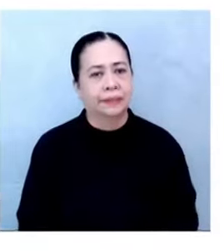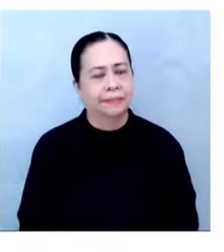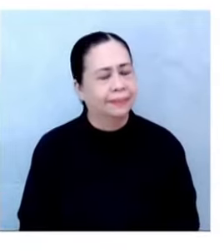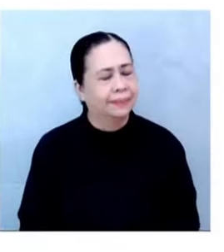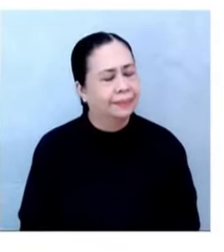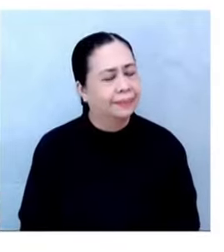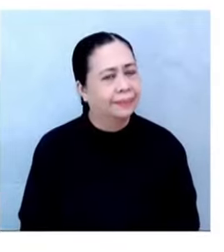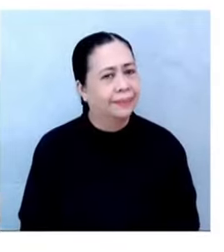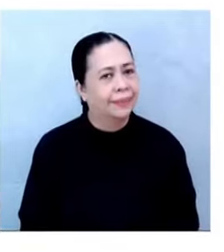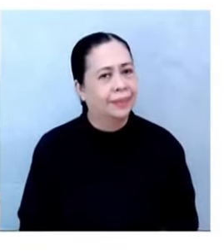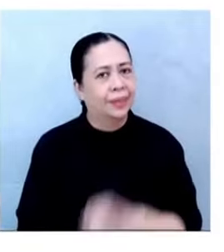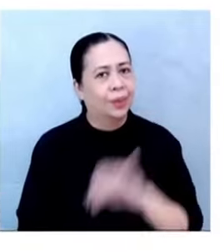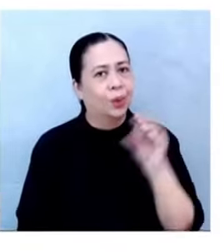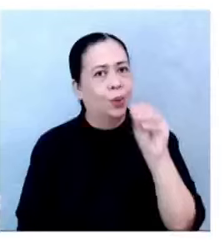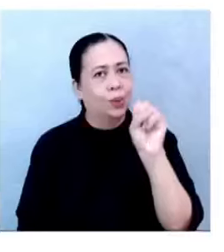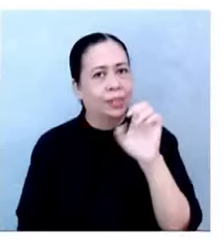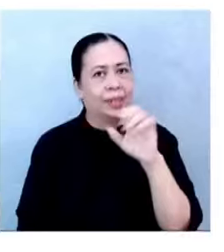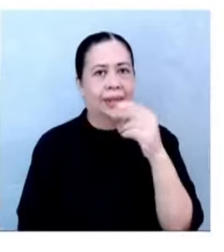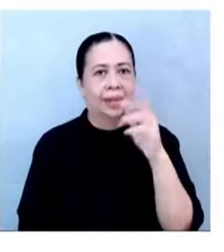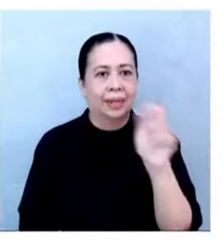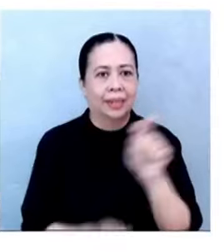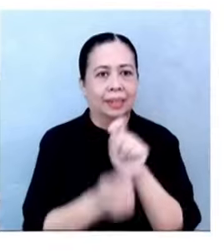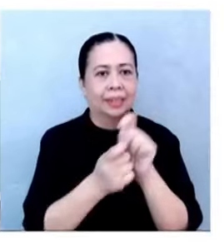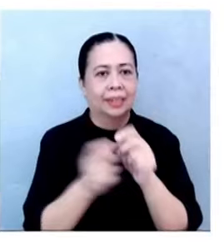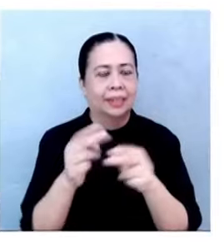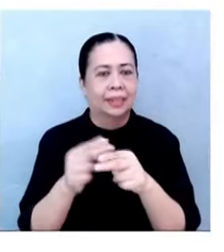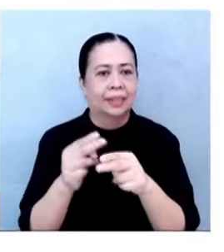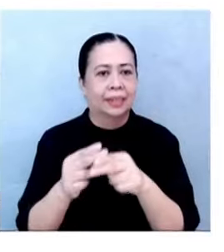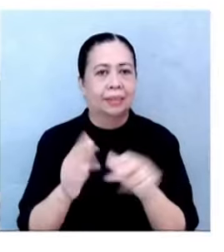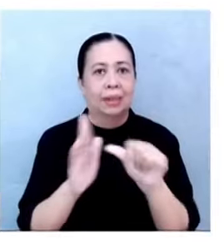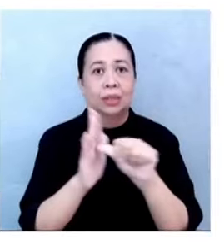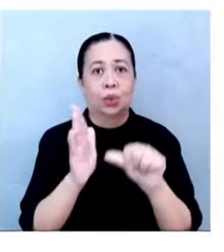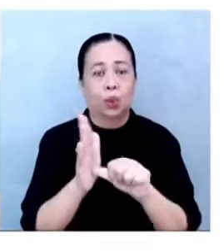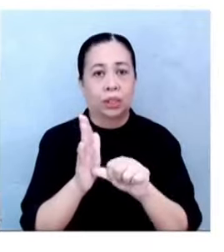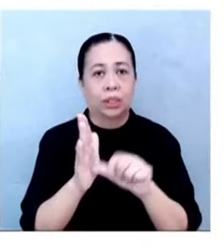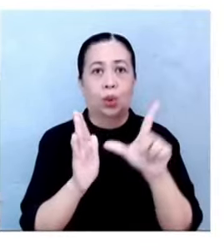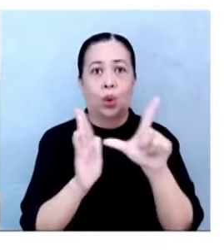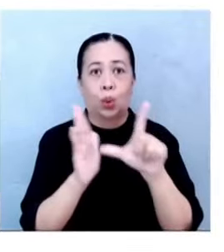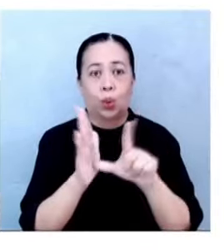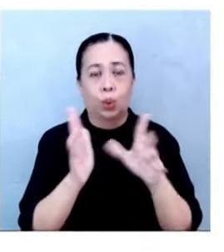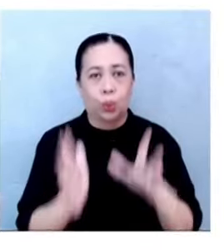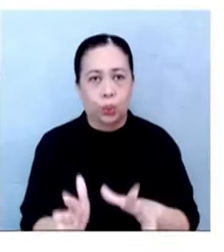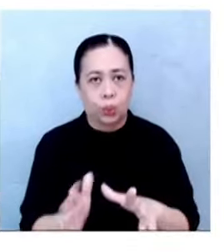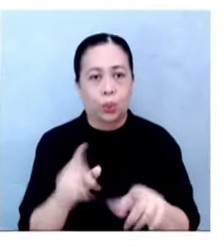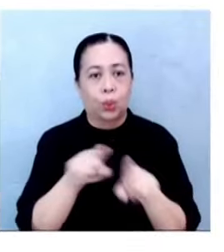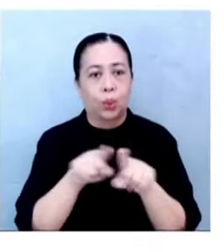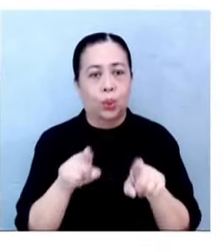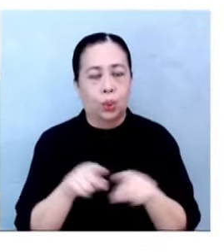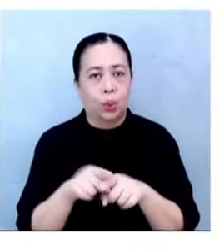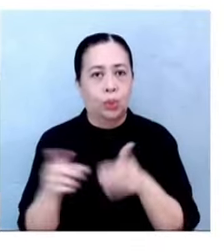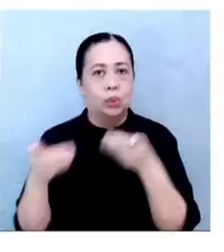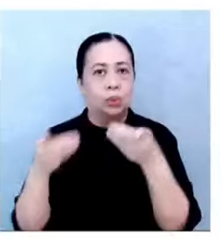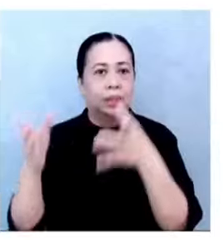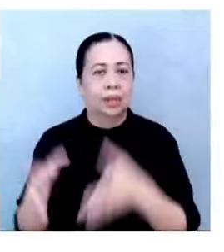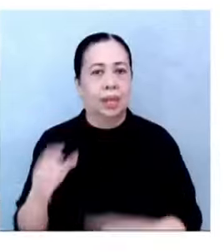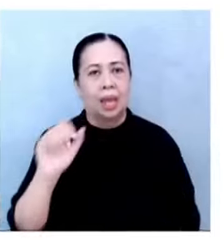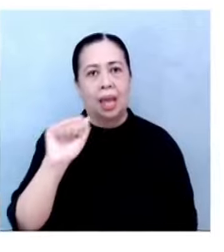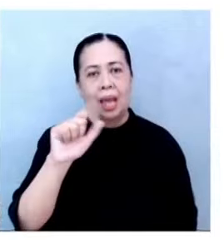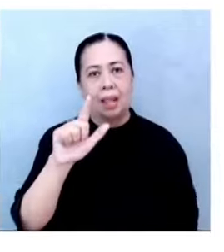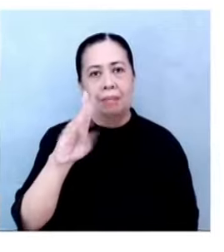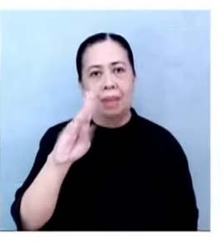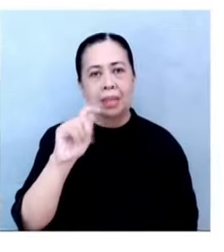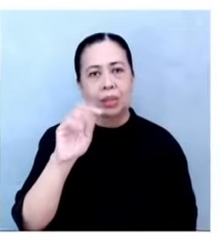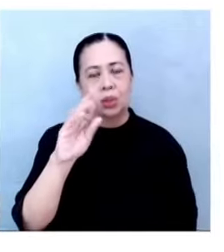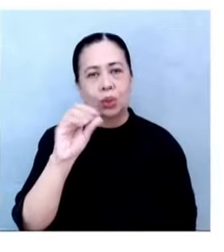A. Herrera exact name, he is actually an attorney at law and also is a director of Albatross